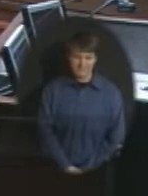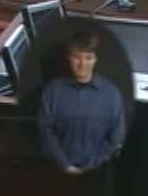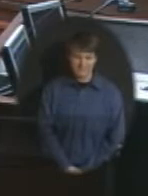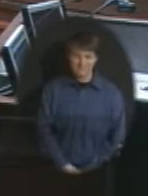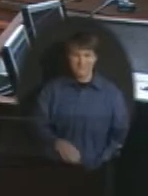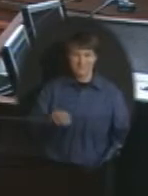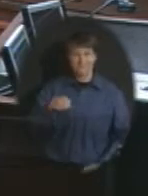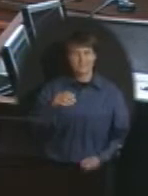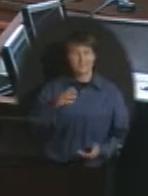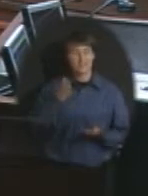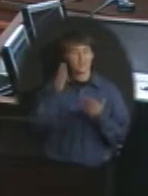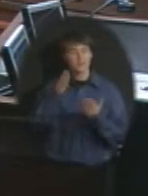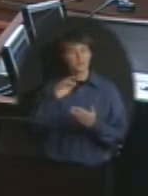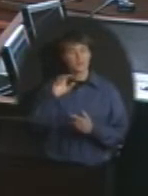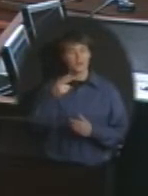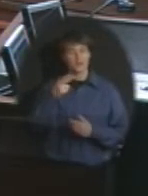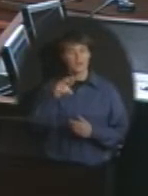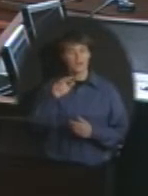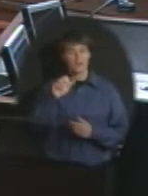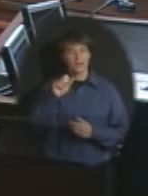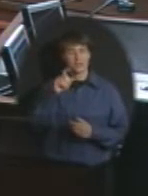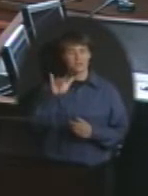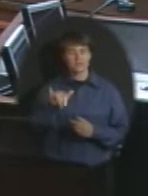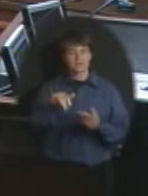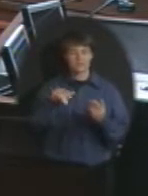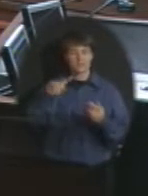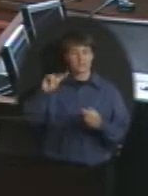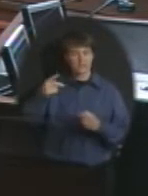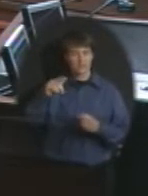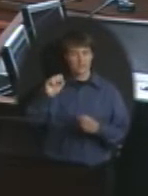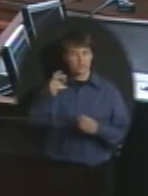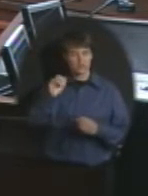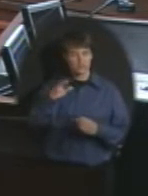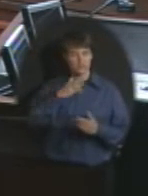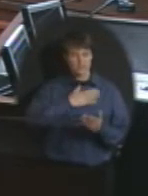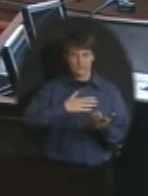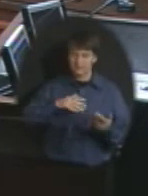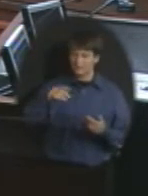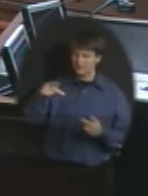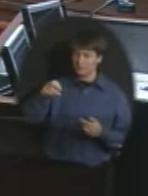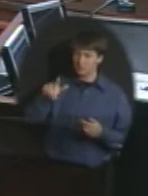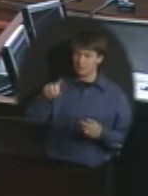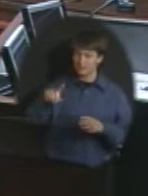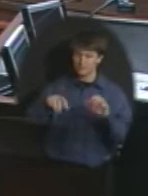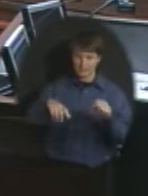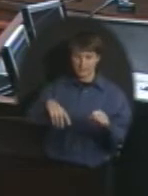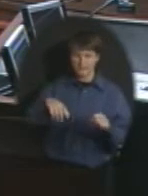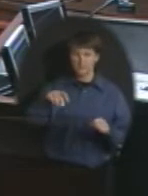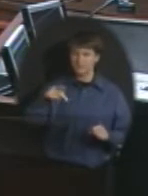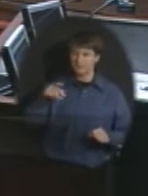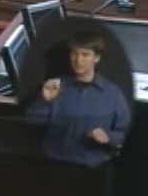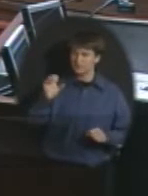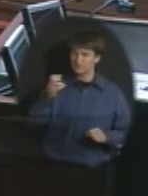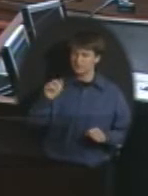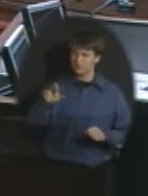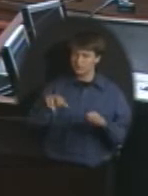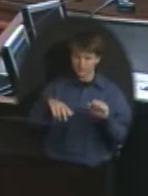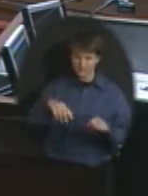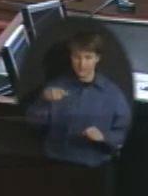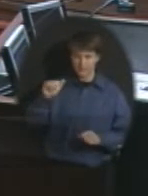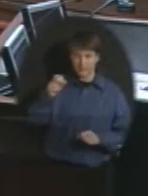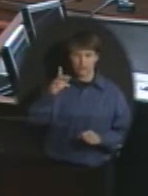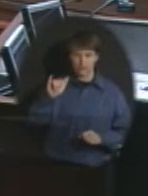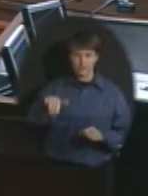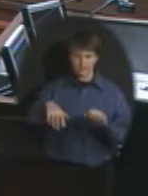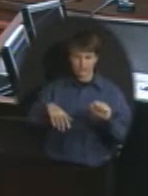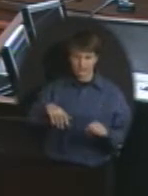Ms. Hibbs, I have a motion by Ms. Ashley and a second by Mr. Scheer. Would you call the roll, please? Mr. Poland? Yes. Mr. Scheer? Yes. Ms. Ashley?